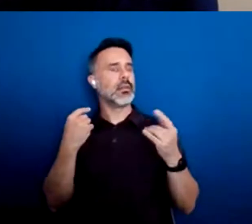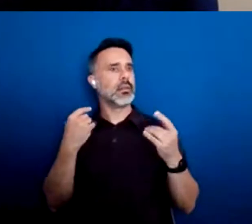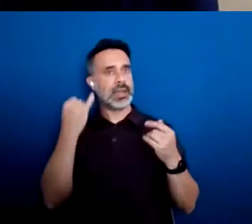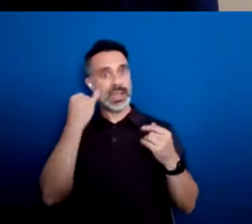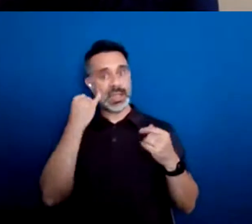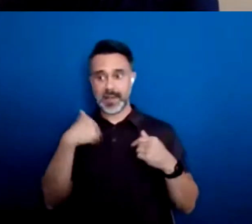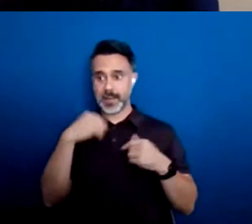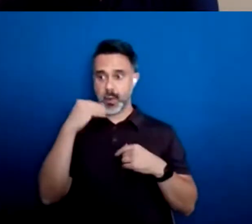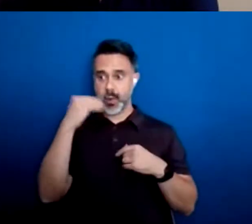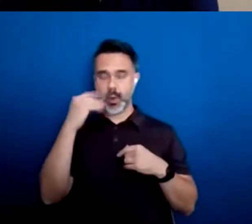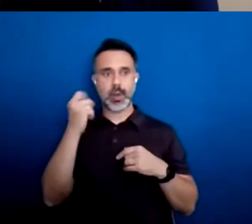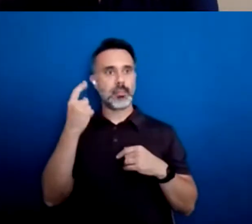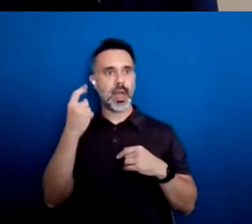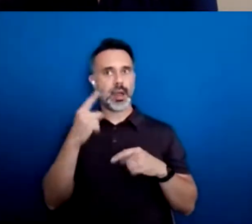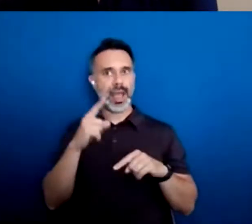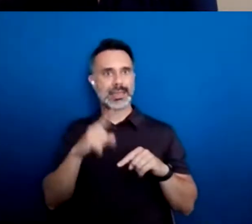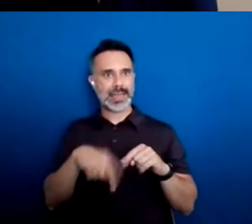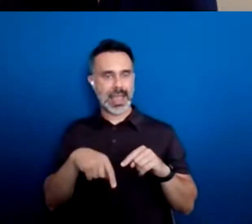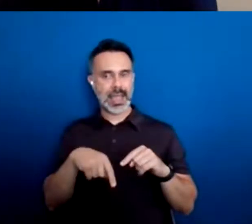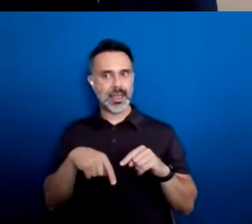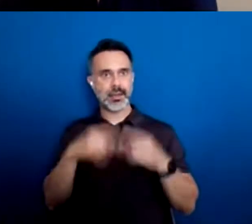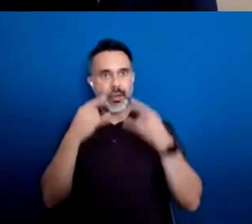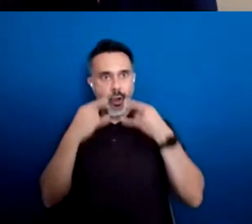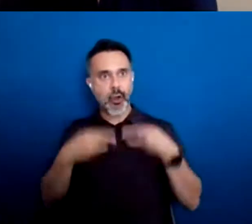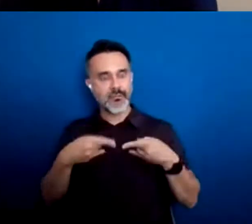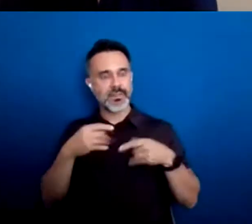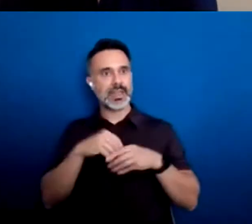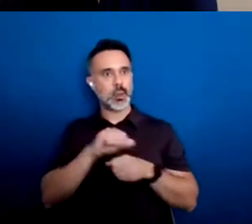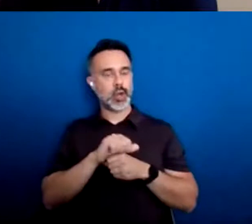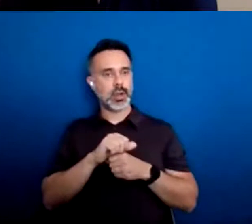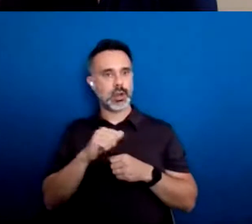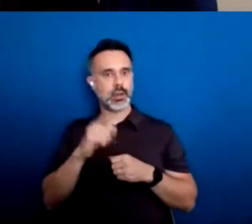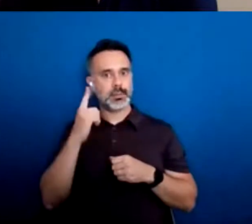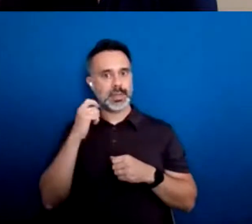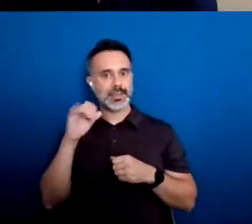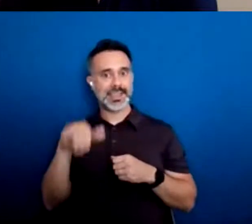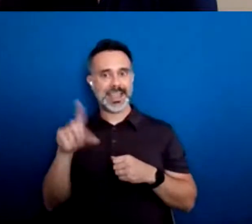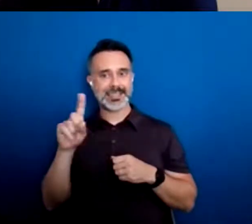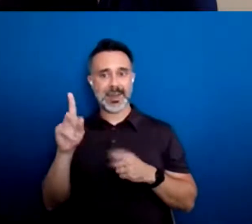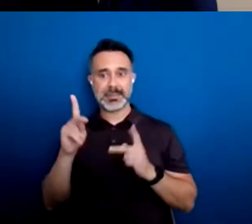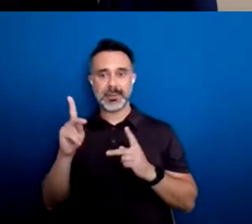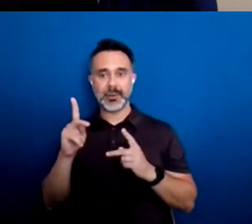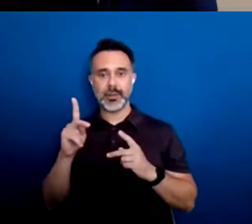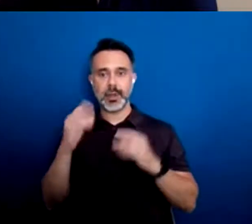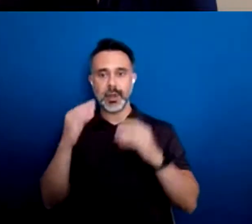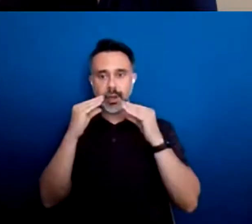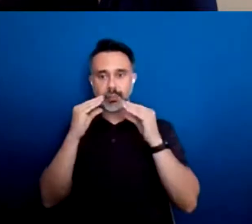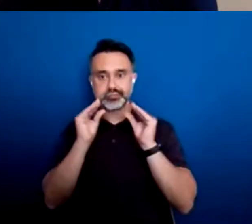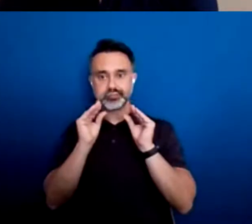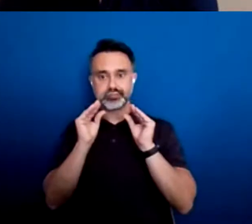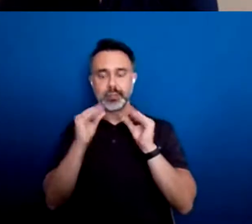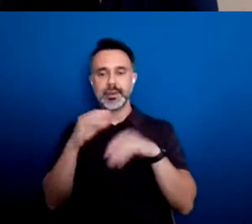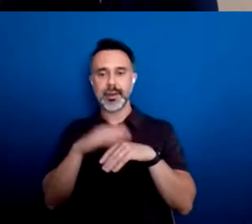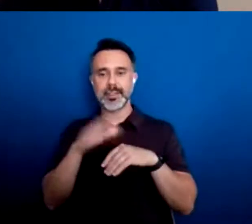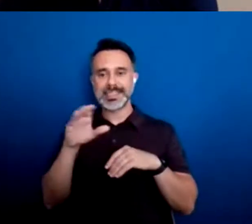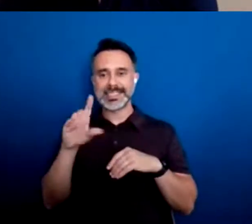but I can't be at work, right? Because that's where the sad faces come up on the CDC mask